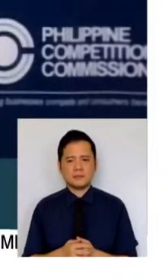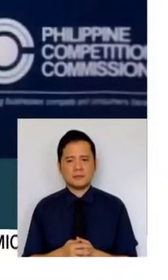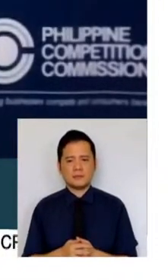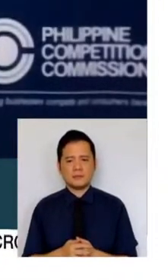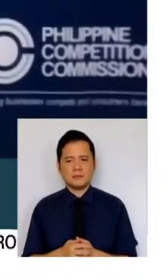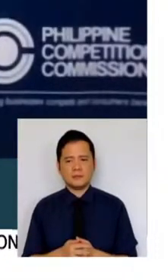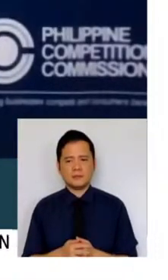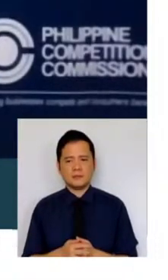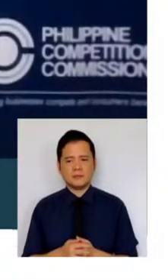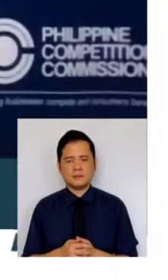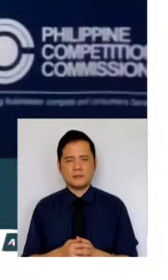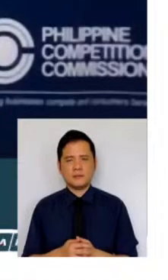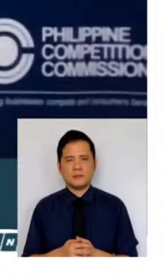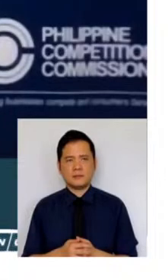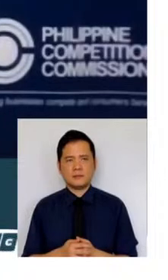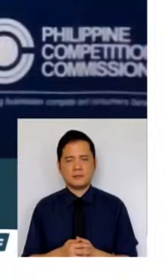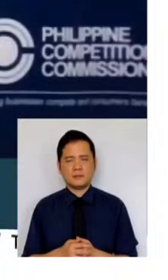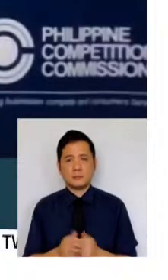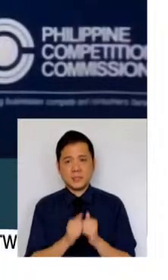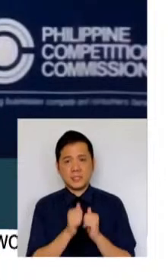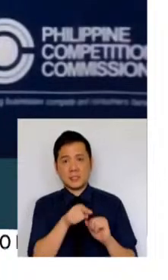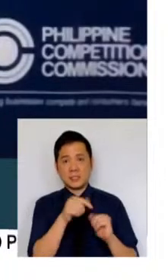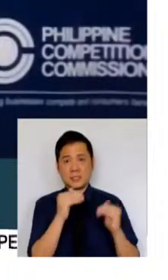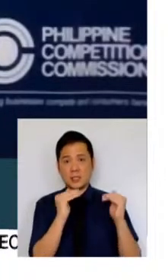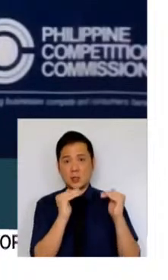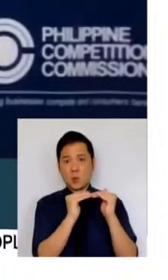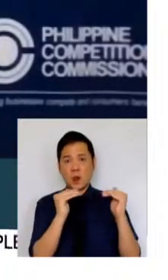created or exacerbated the inequality.